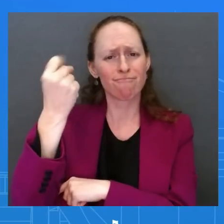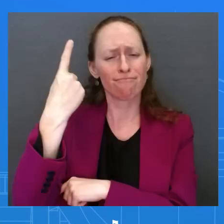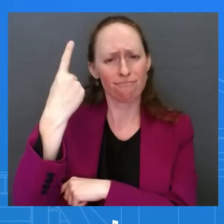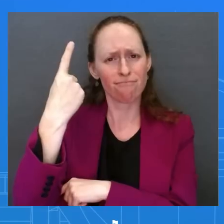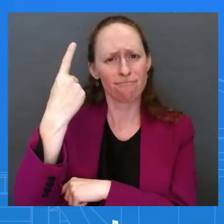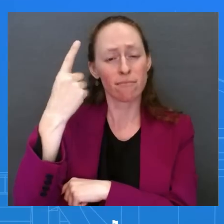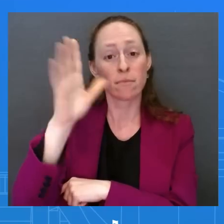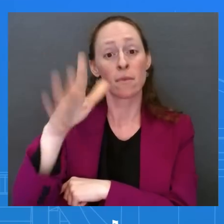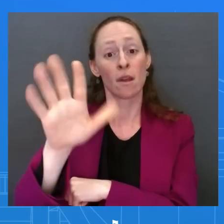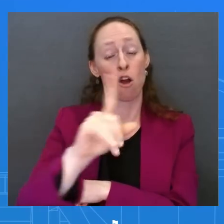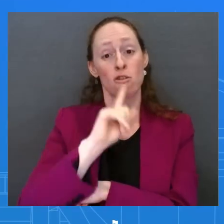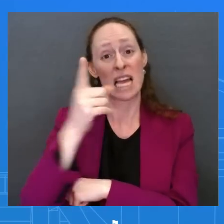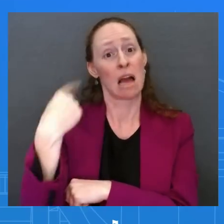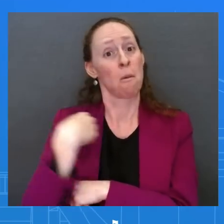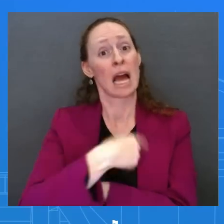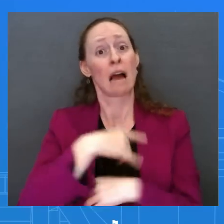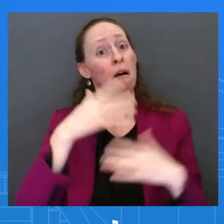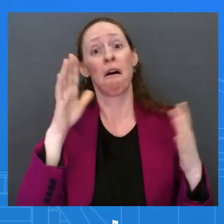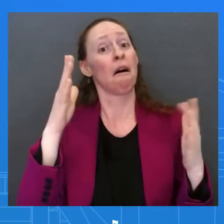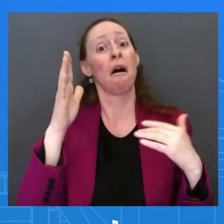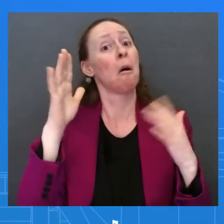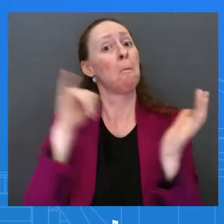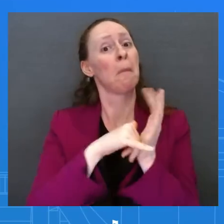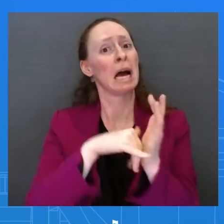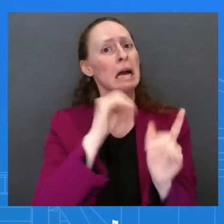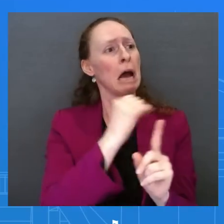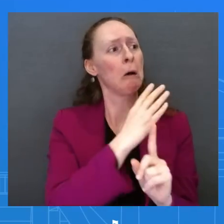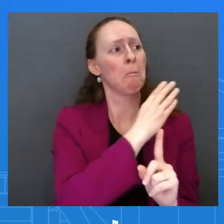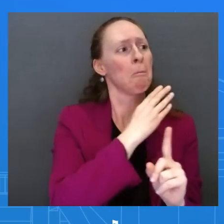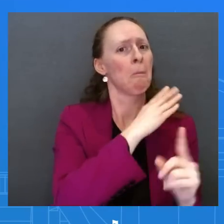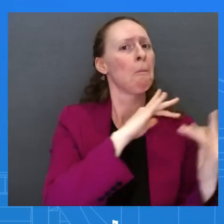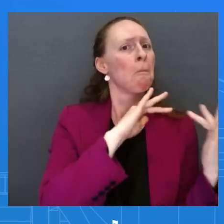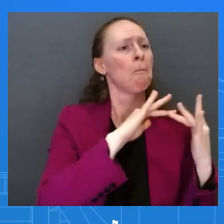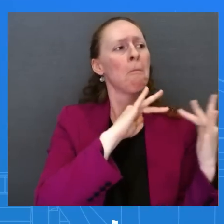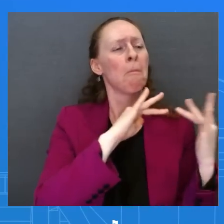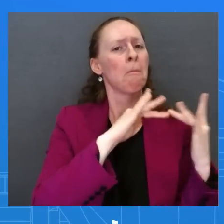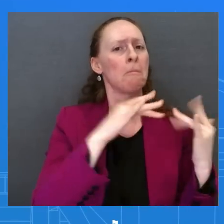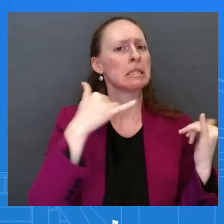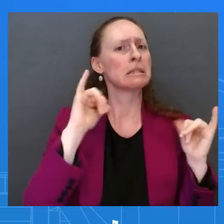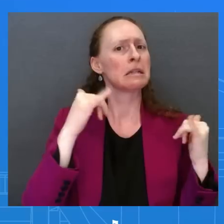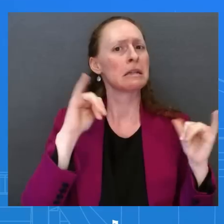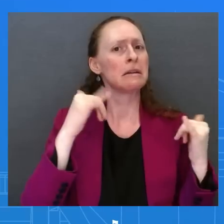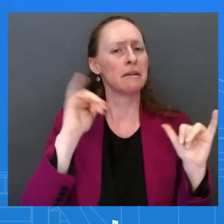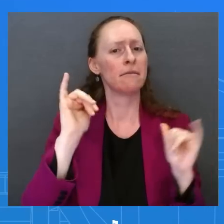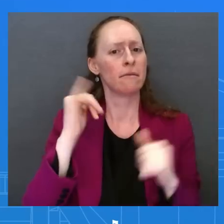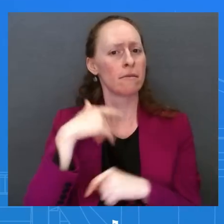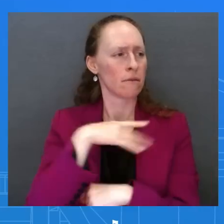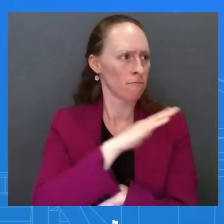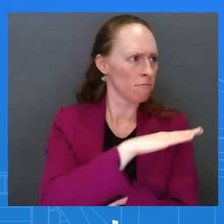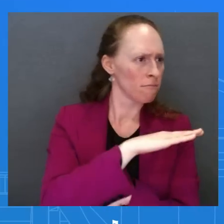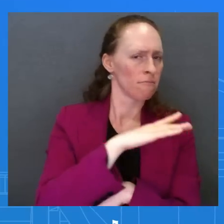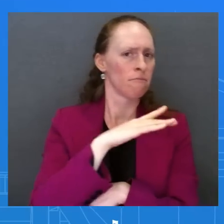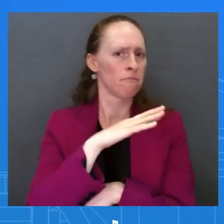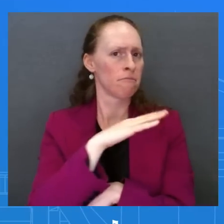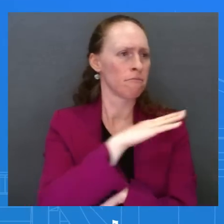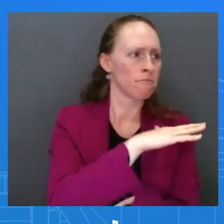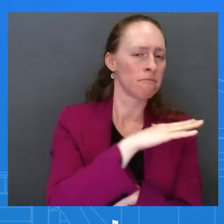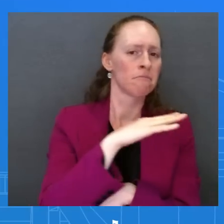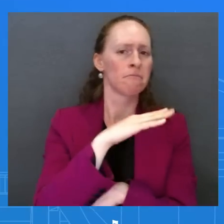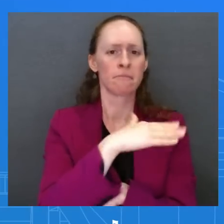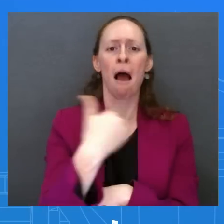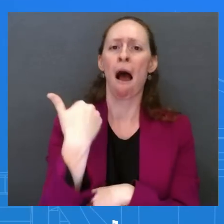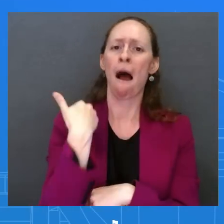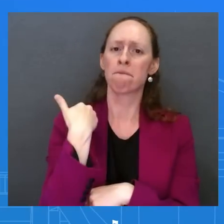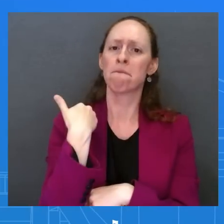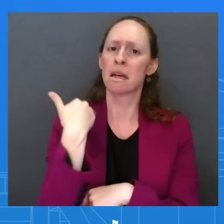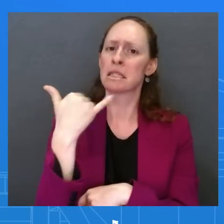Russian officials about our concerns. I just have to leave it at that. Given the role that Belarus appeared to play,